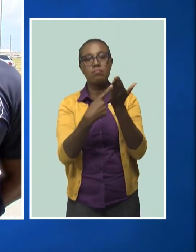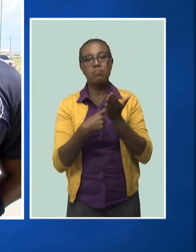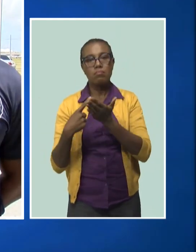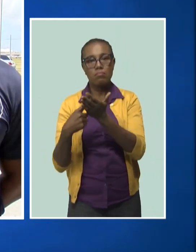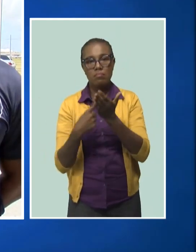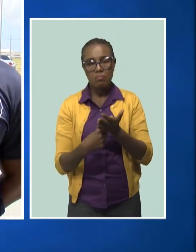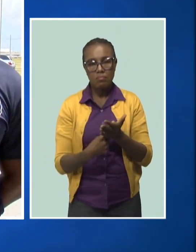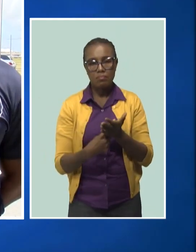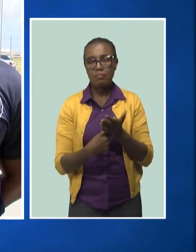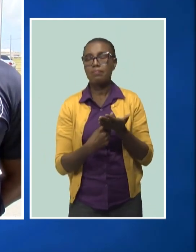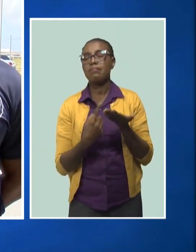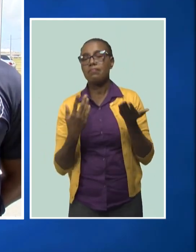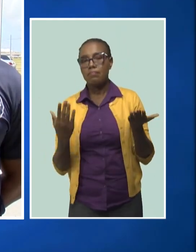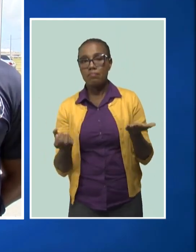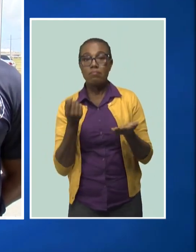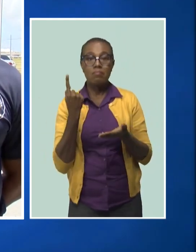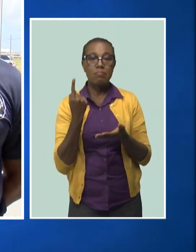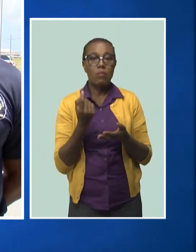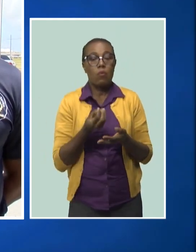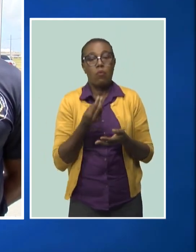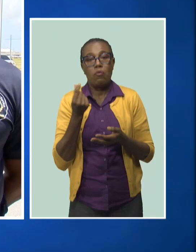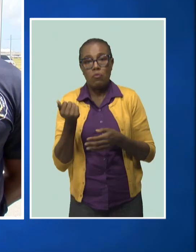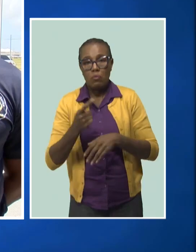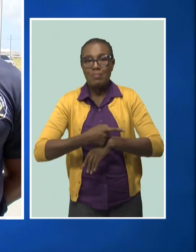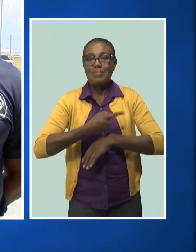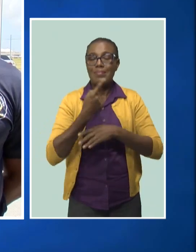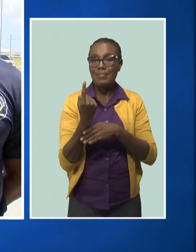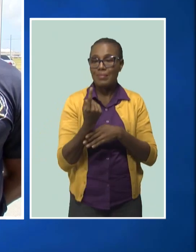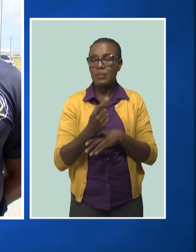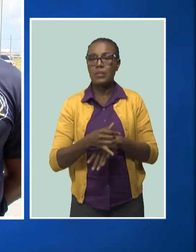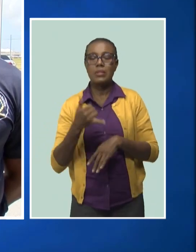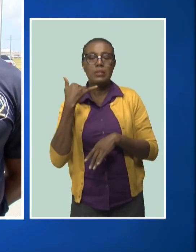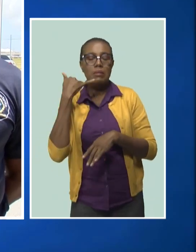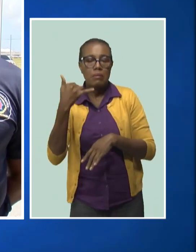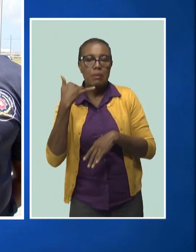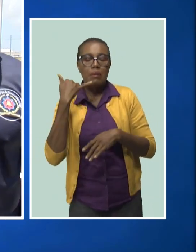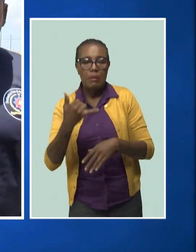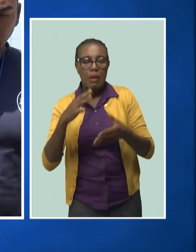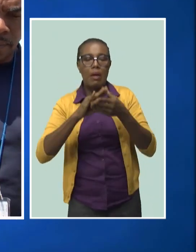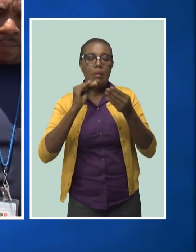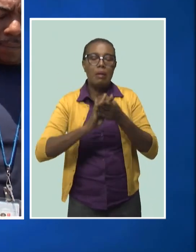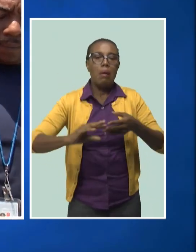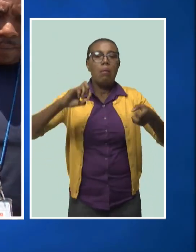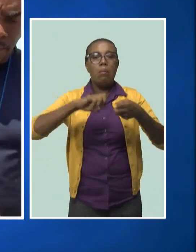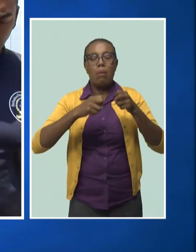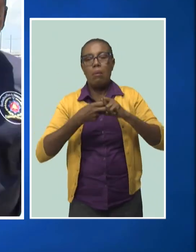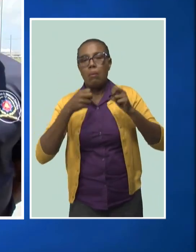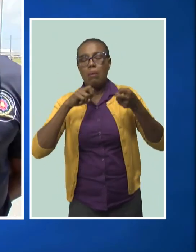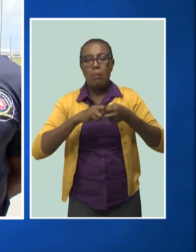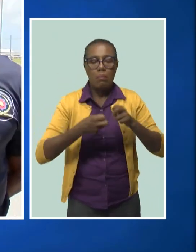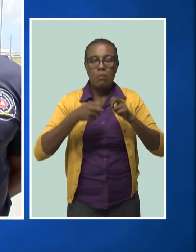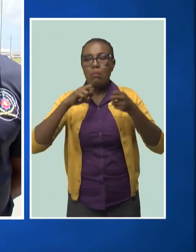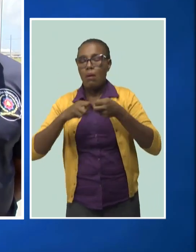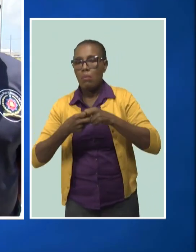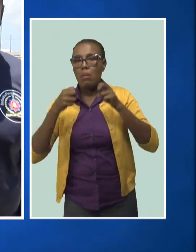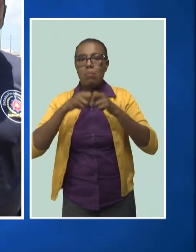numerous calls over the last few days over some issues that we were having at the airport fire